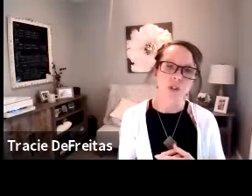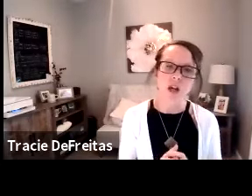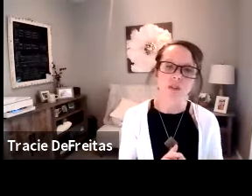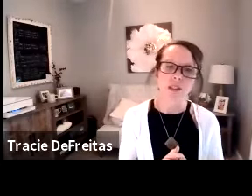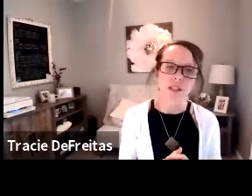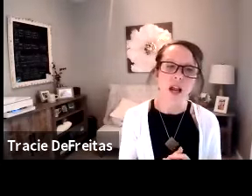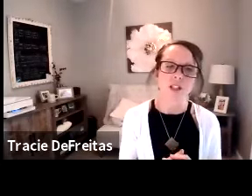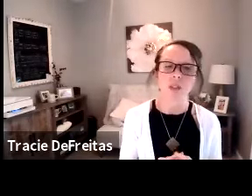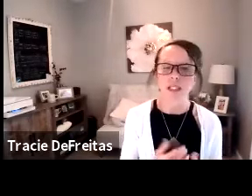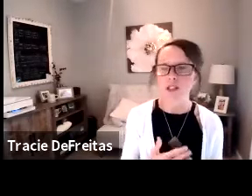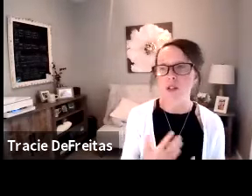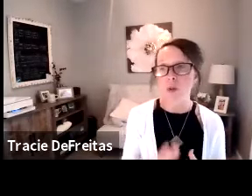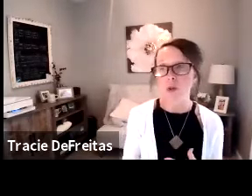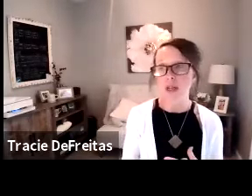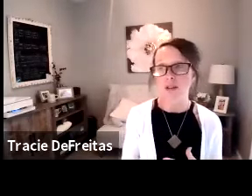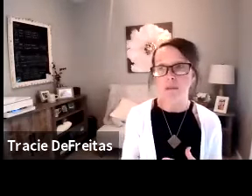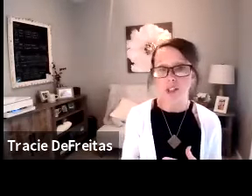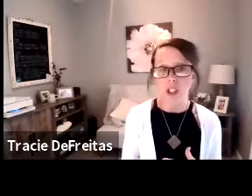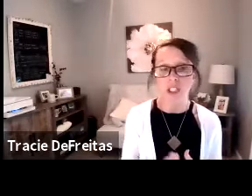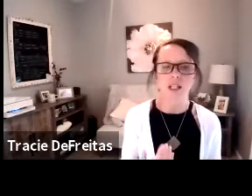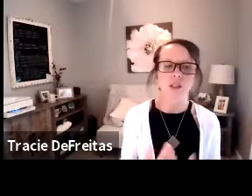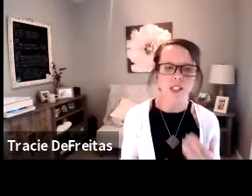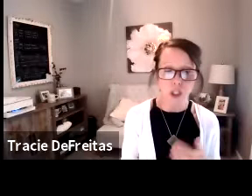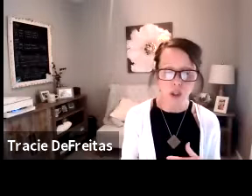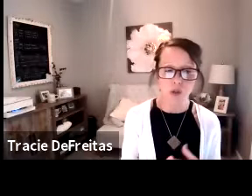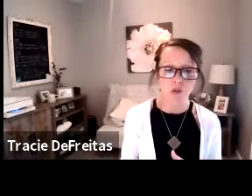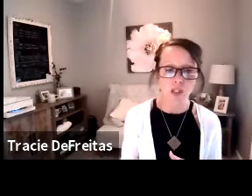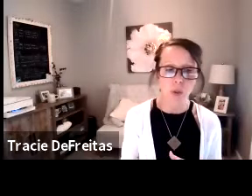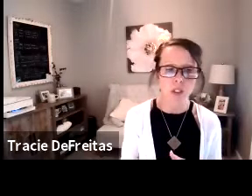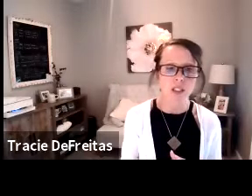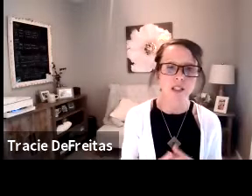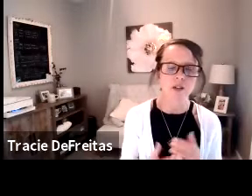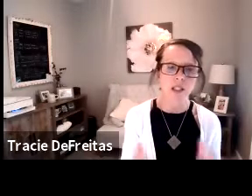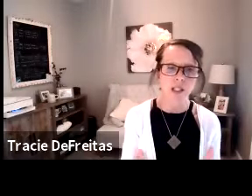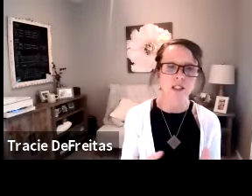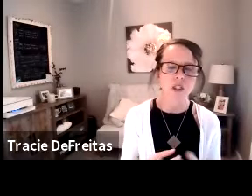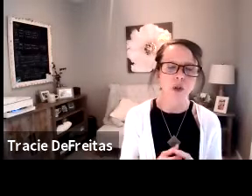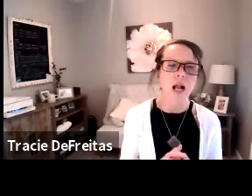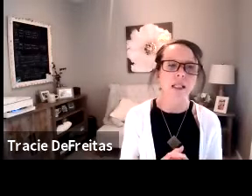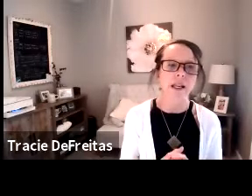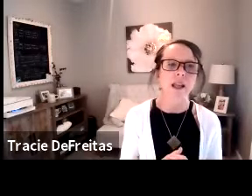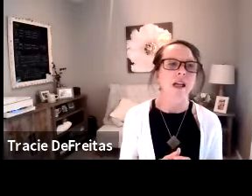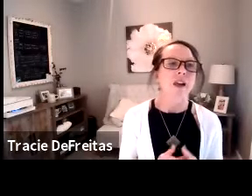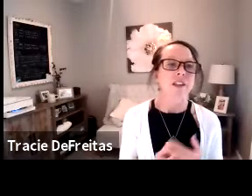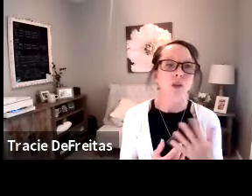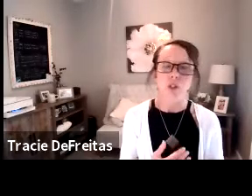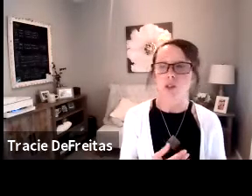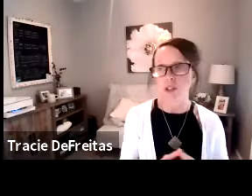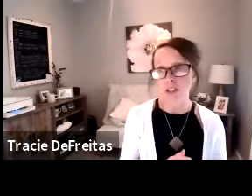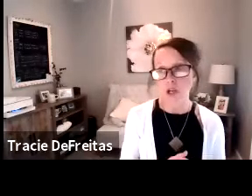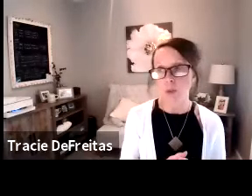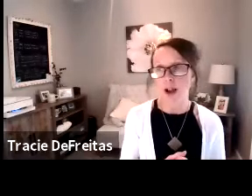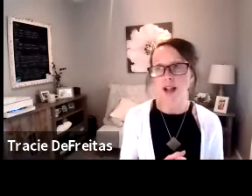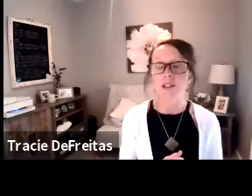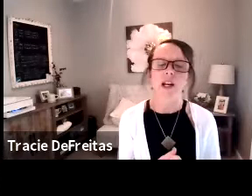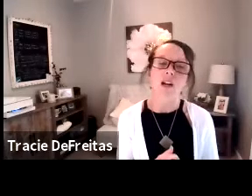some resources on these slides related to those that I mentioned and some additional resources that you can link to directly. These are resources